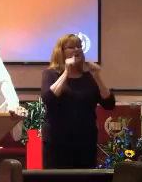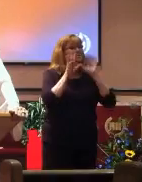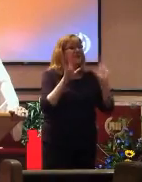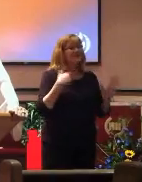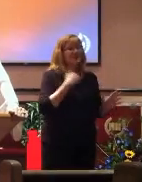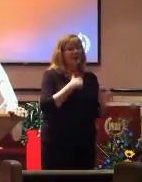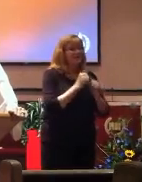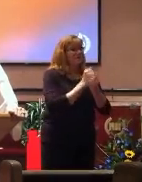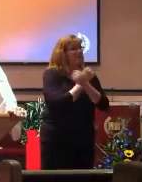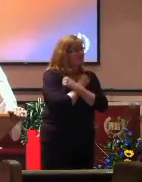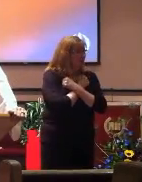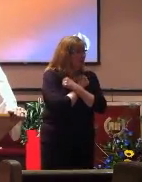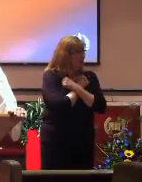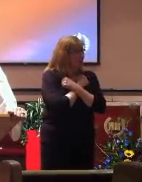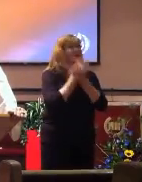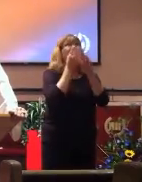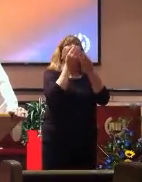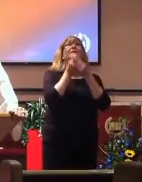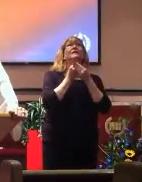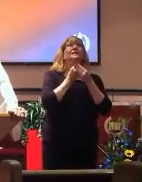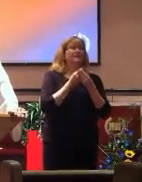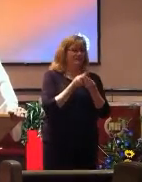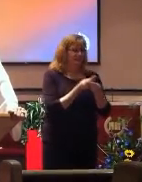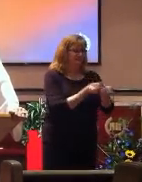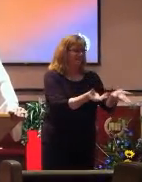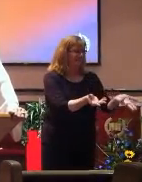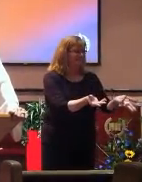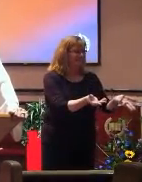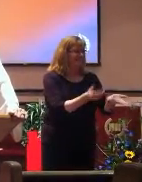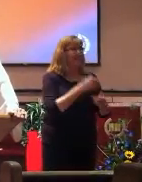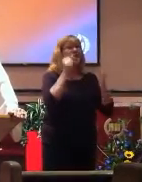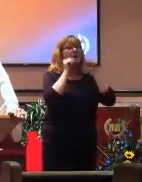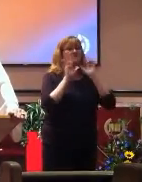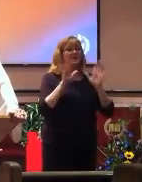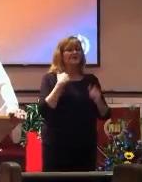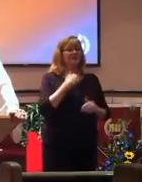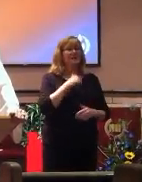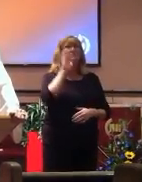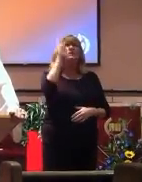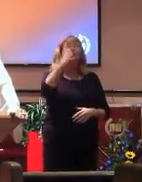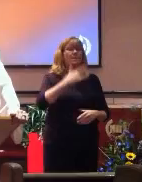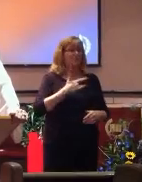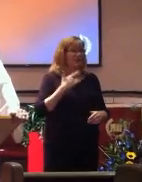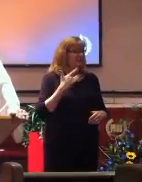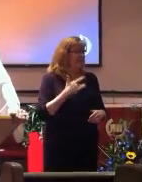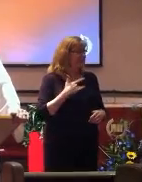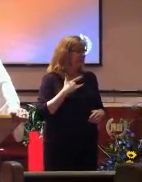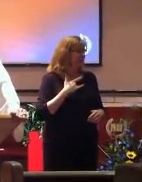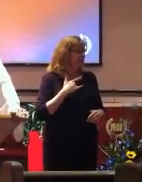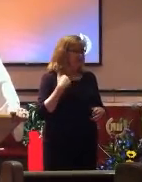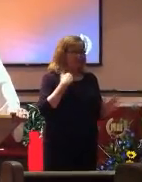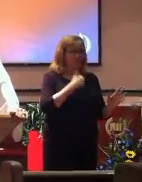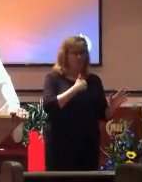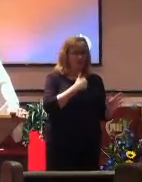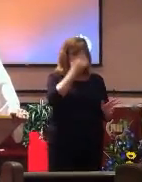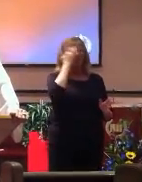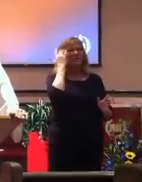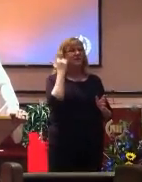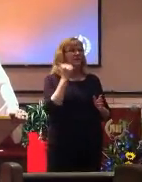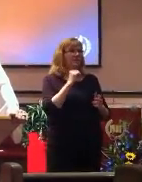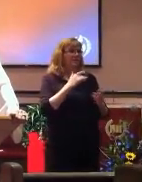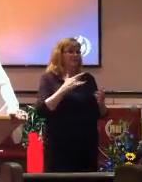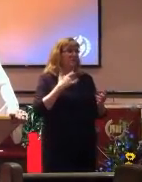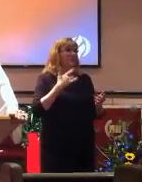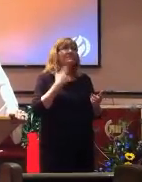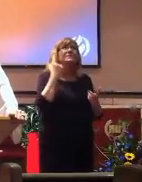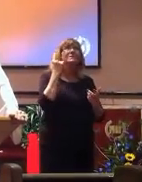with love given and received. And bless us with your presence, even when we know it in your